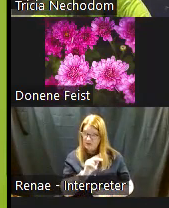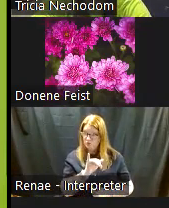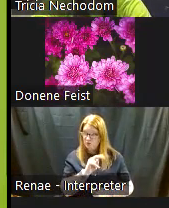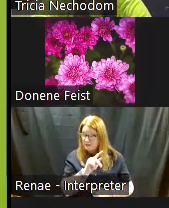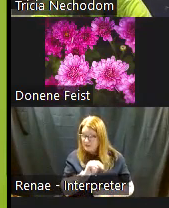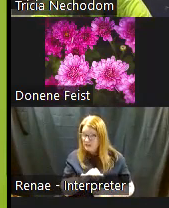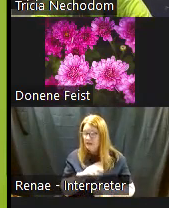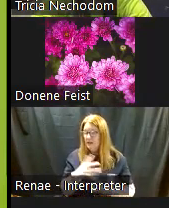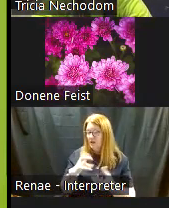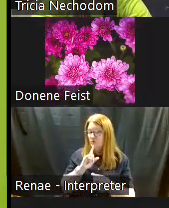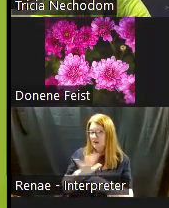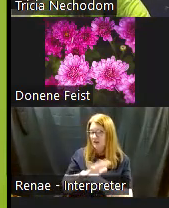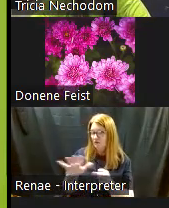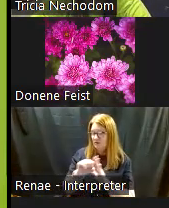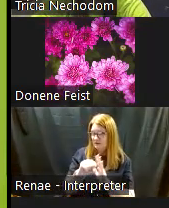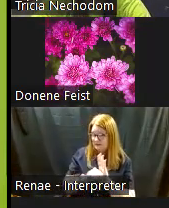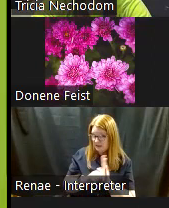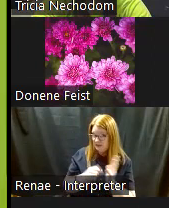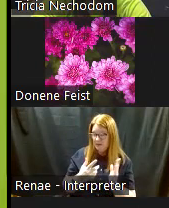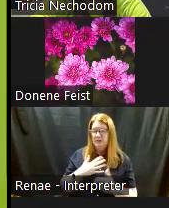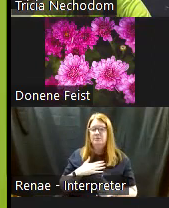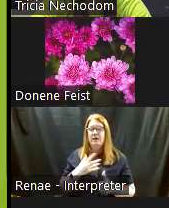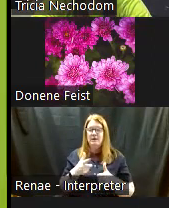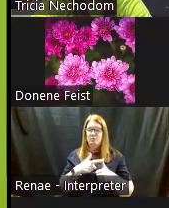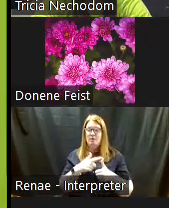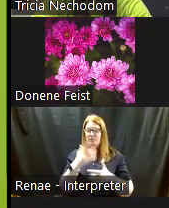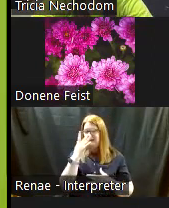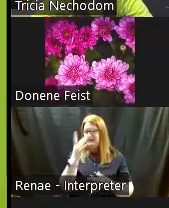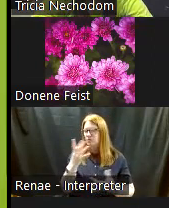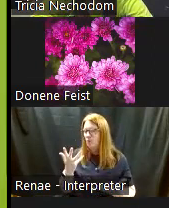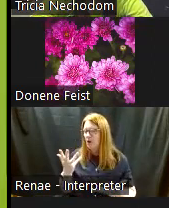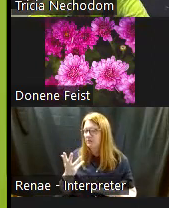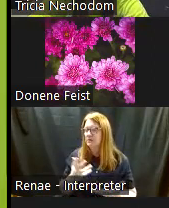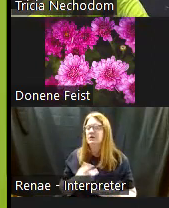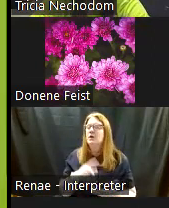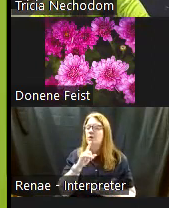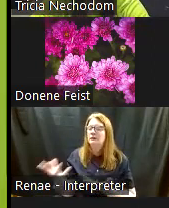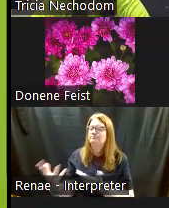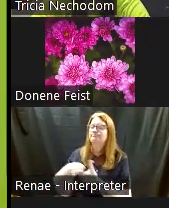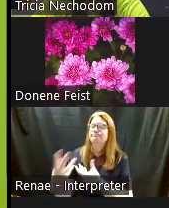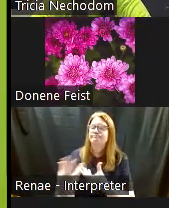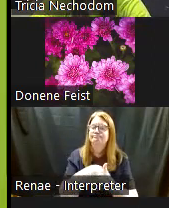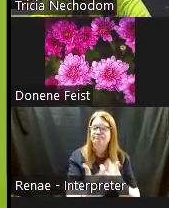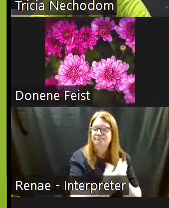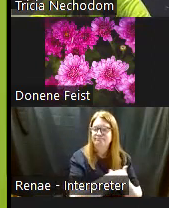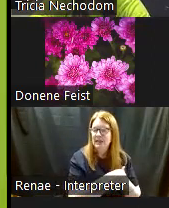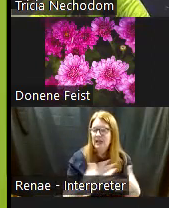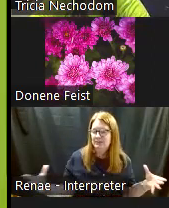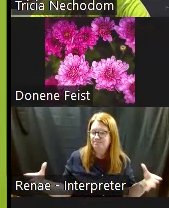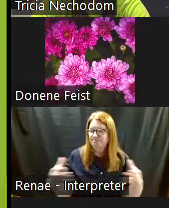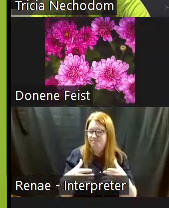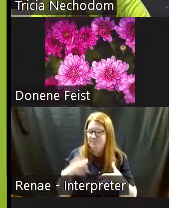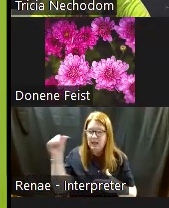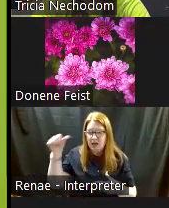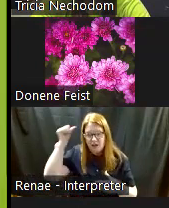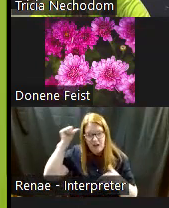as a state. One of my primary interests has been trying to get more of the audiologists in our state together and